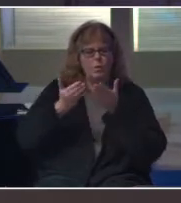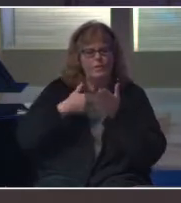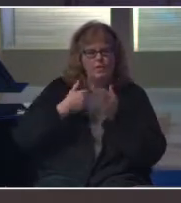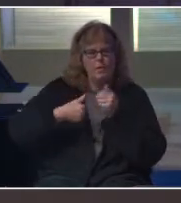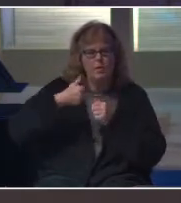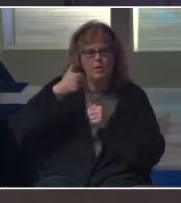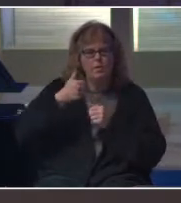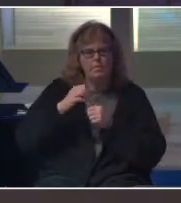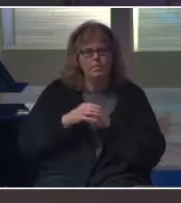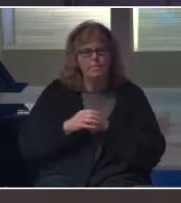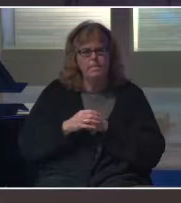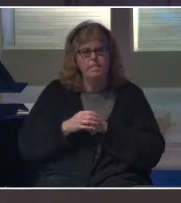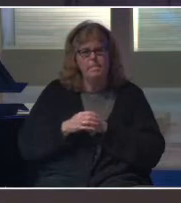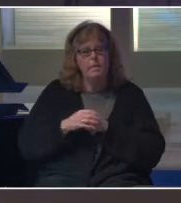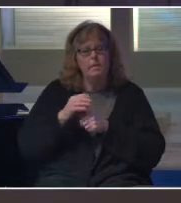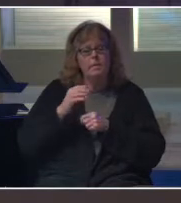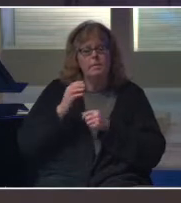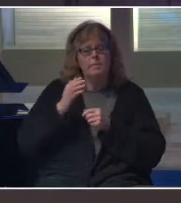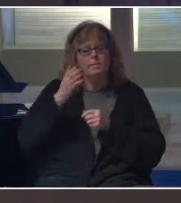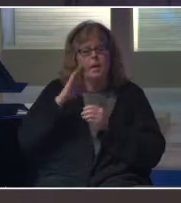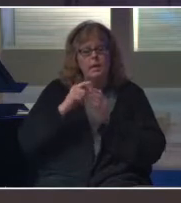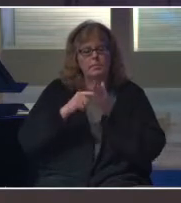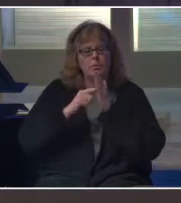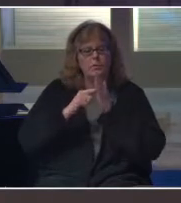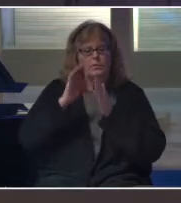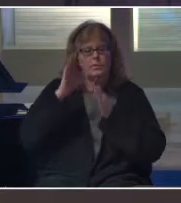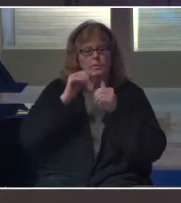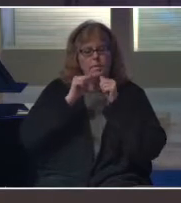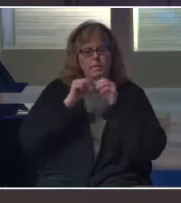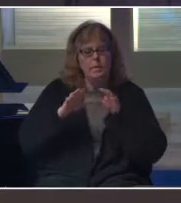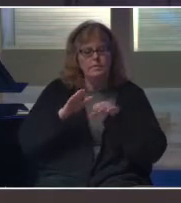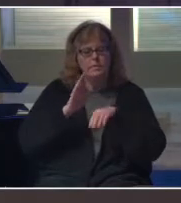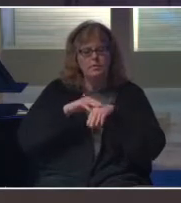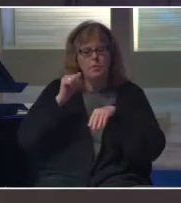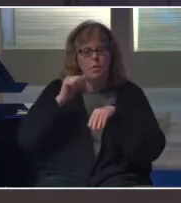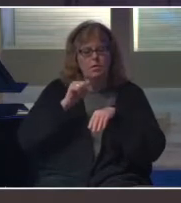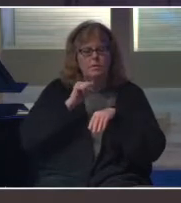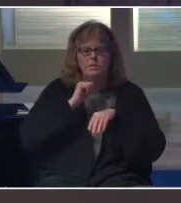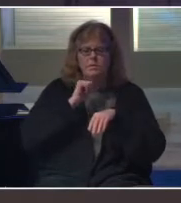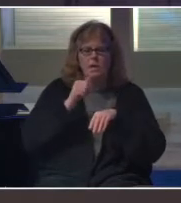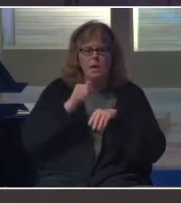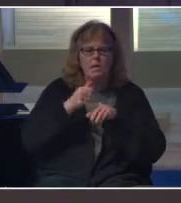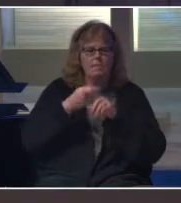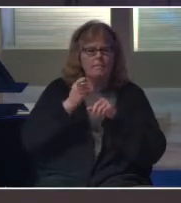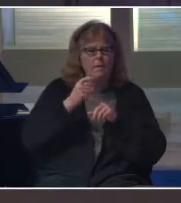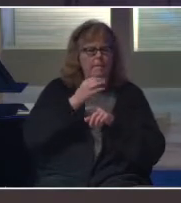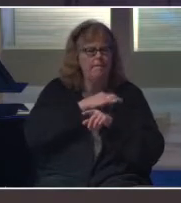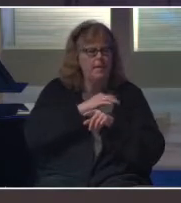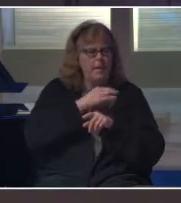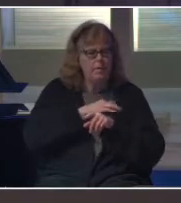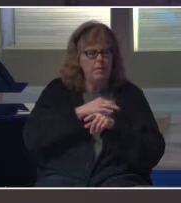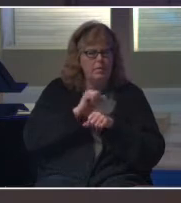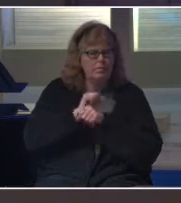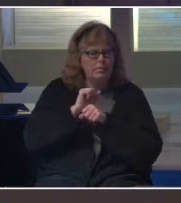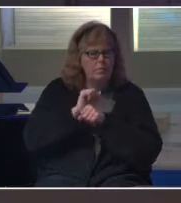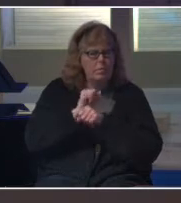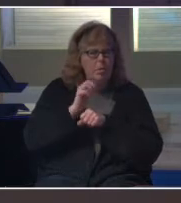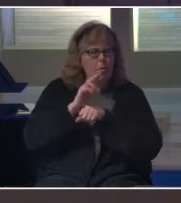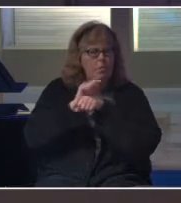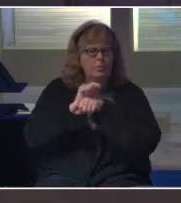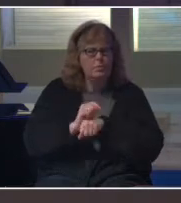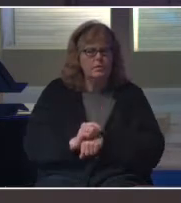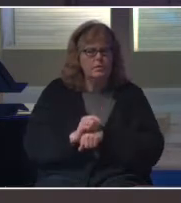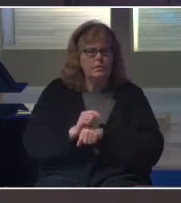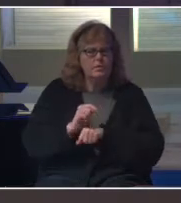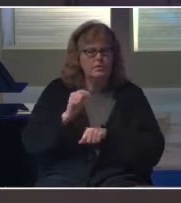younger. Now, in doing this, God shows us that his blessings and callings are not based on merit or the traditions